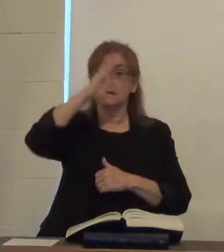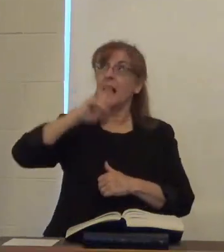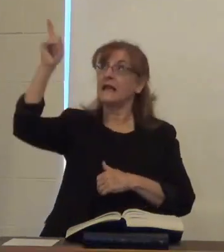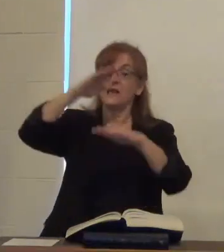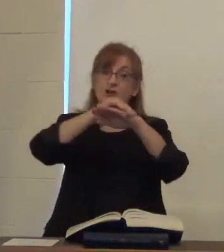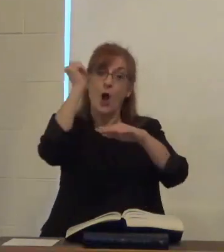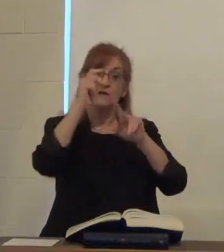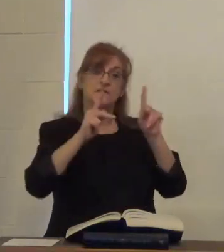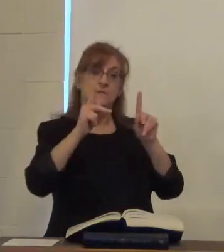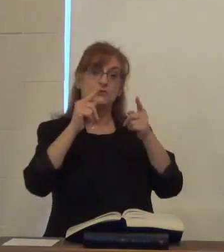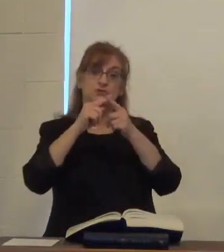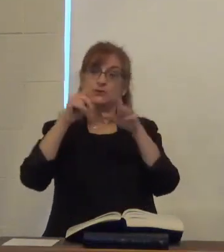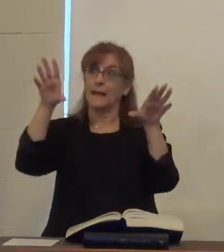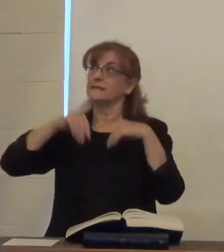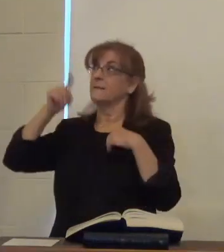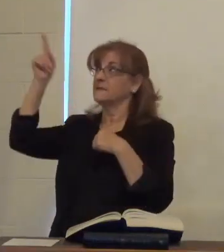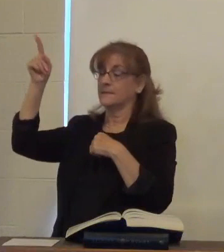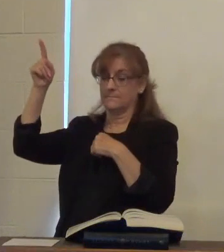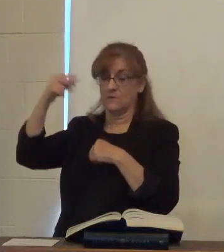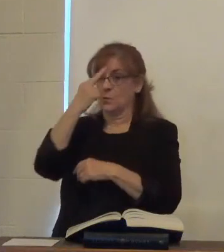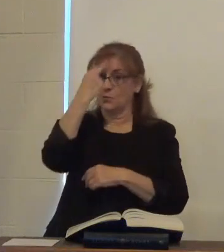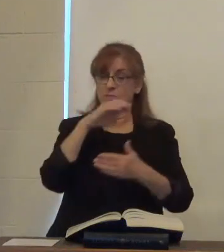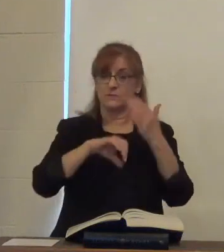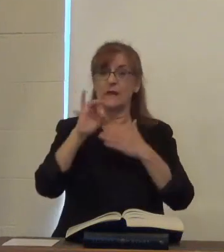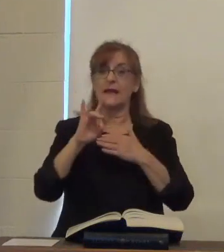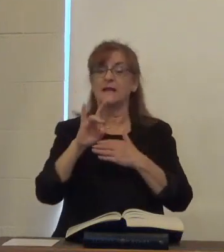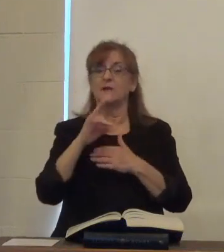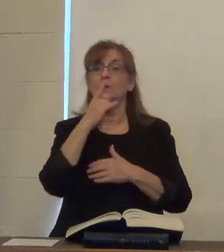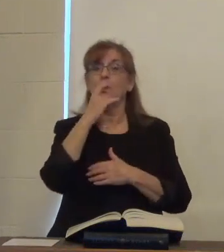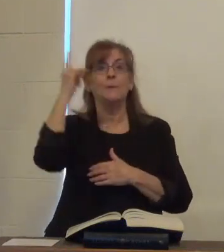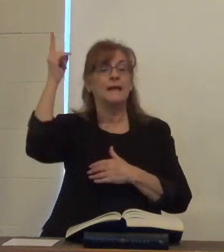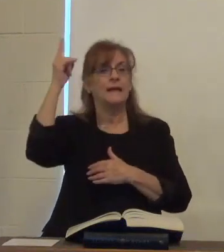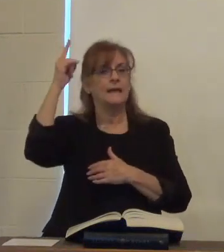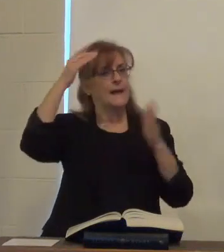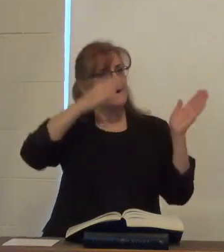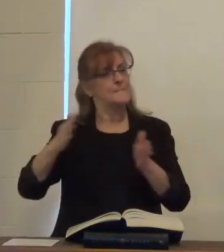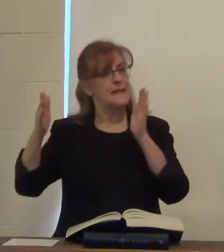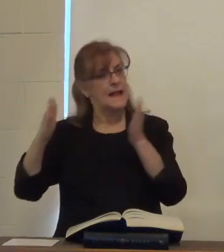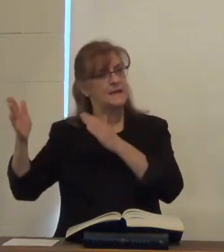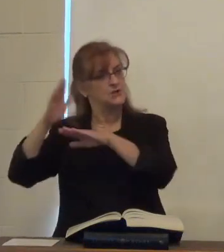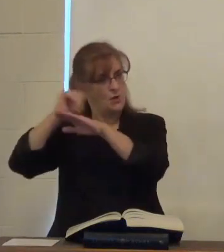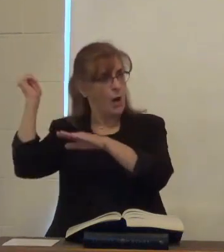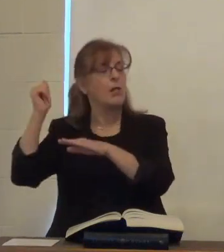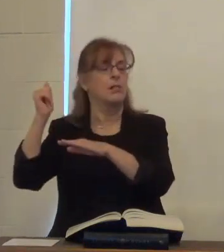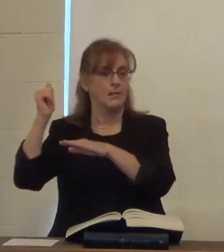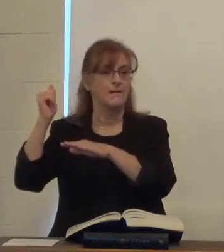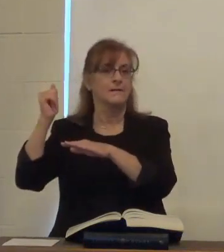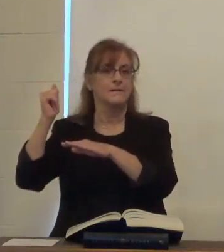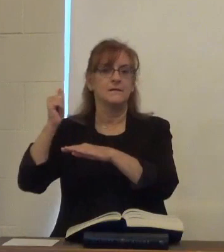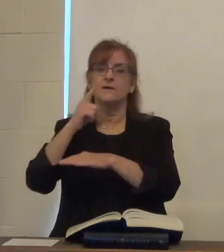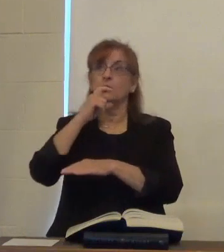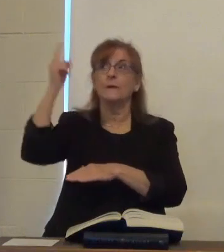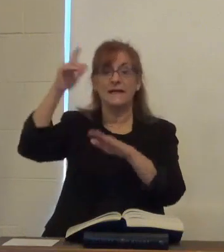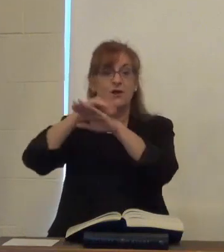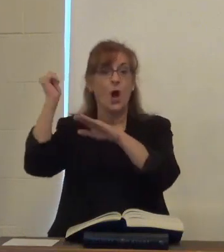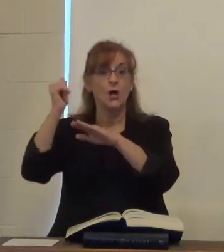men to salvation. Romans 8:30. Moreover, whom he did predestinate, them he also called. And whom he